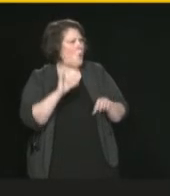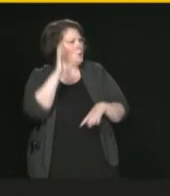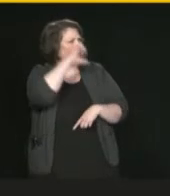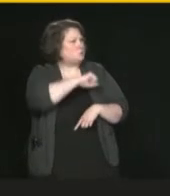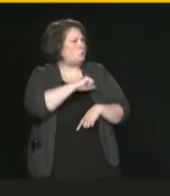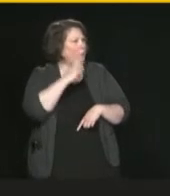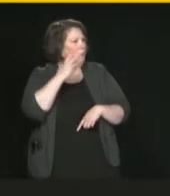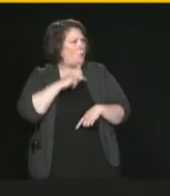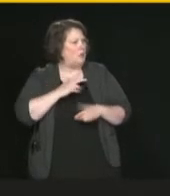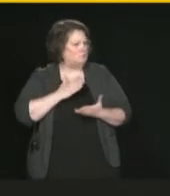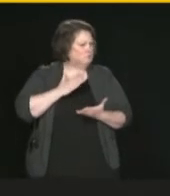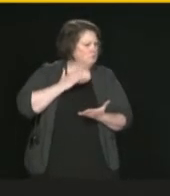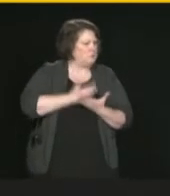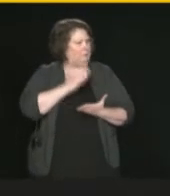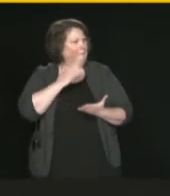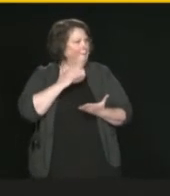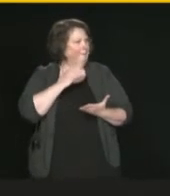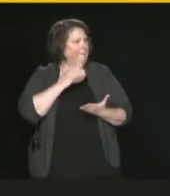that